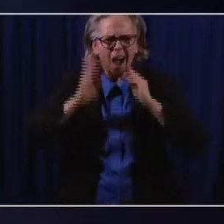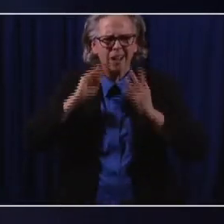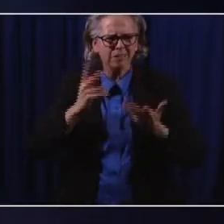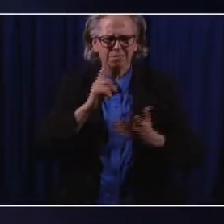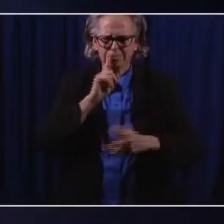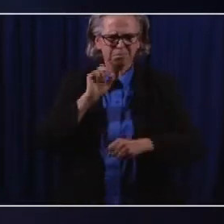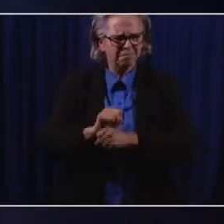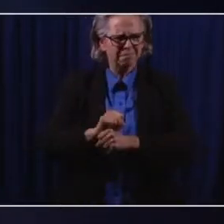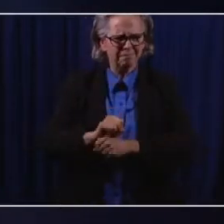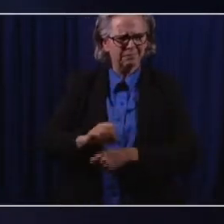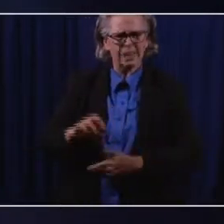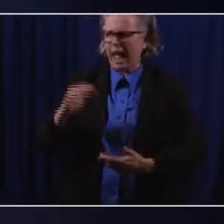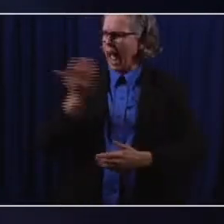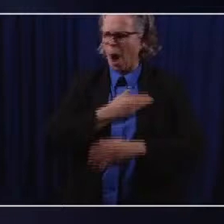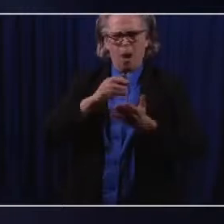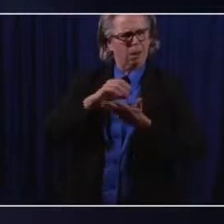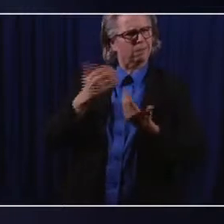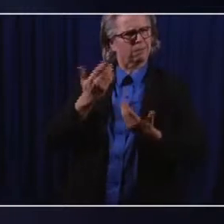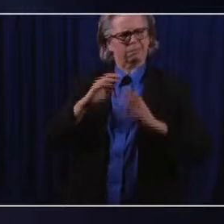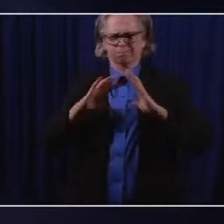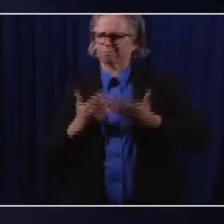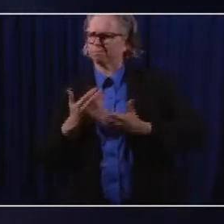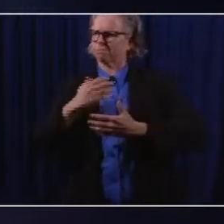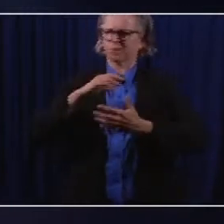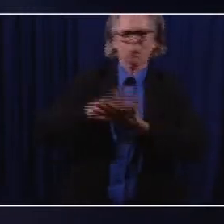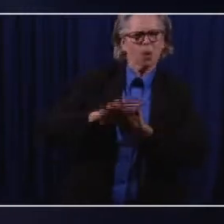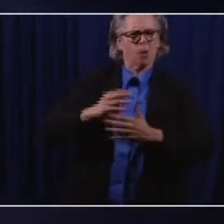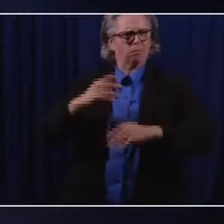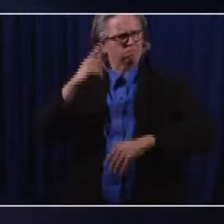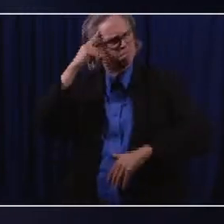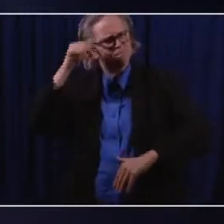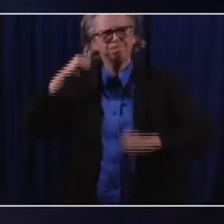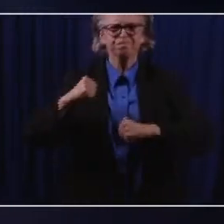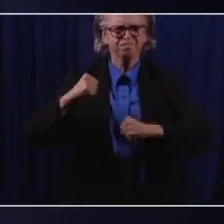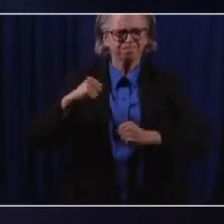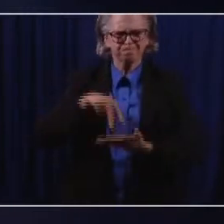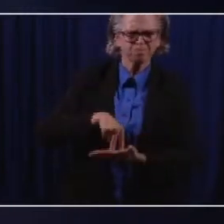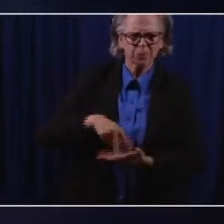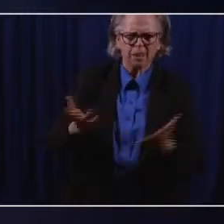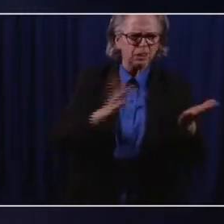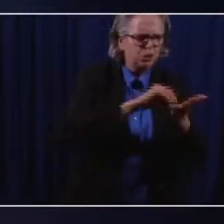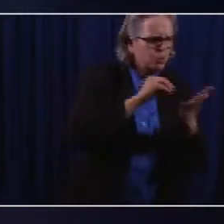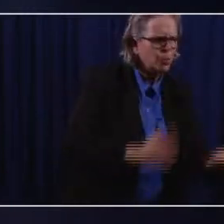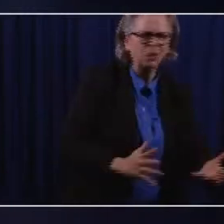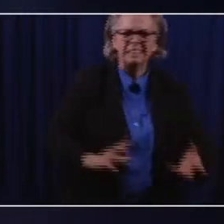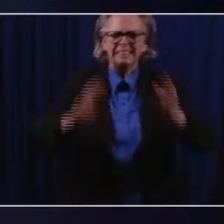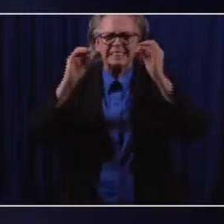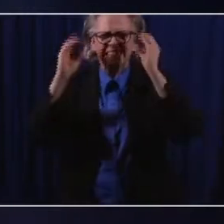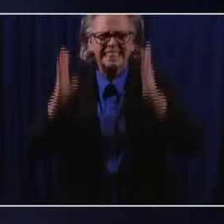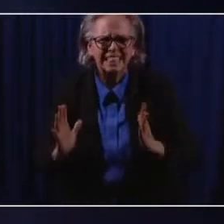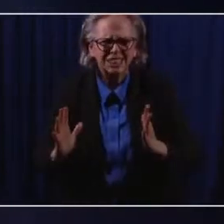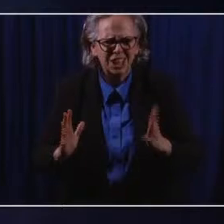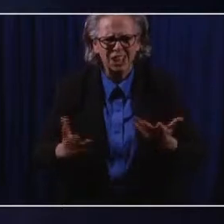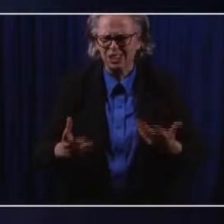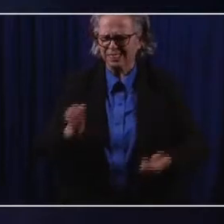seen students, teachers, staff, and families all pitch in to reimagine what school can look like.